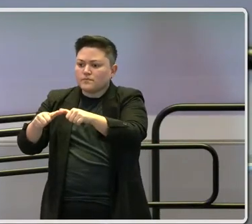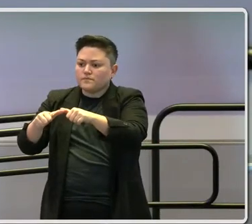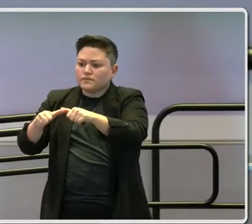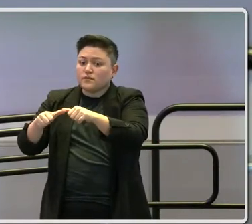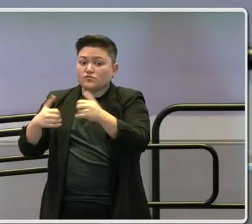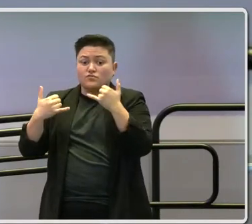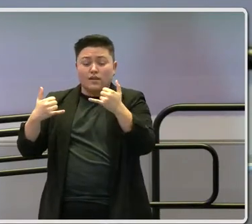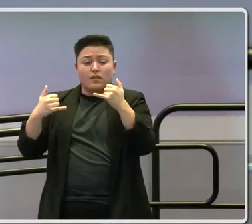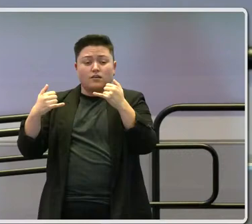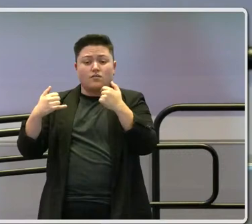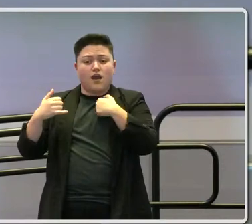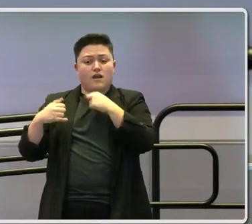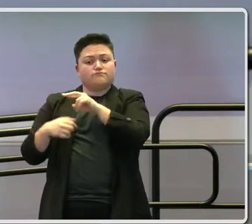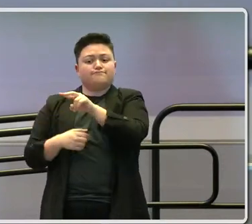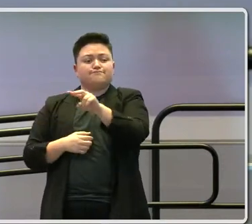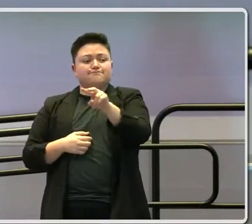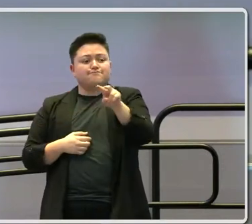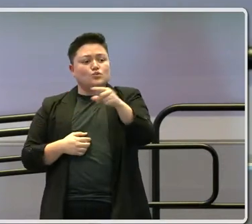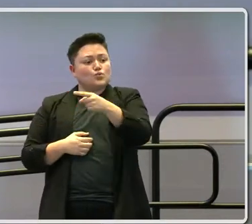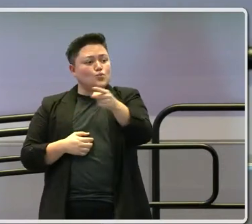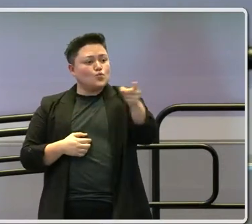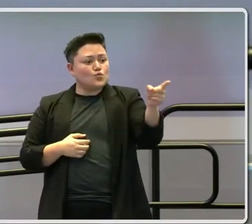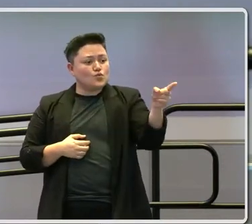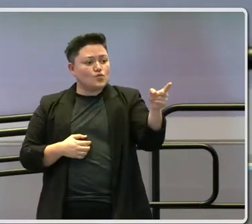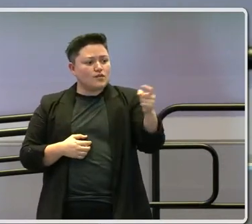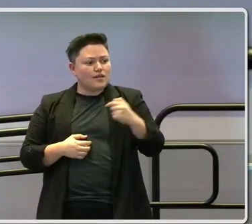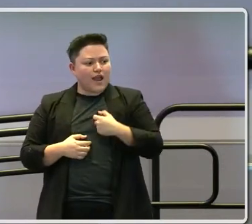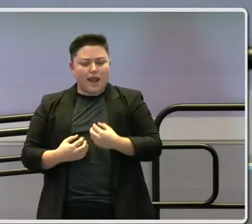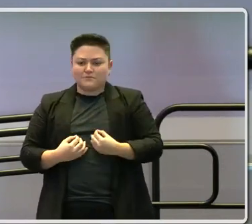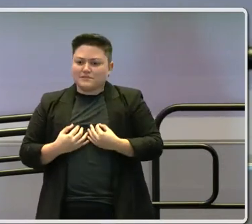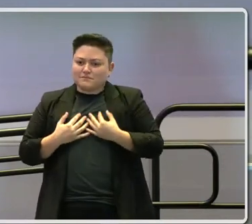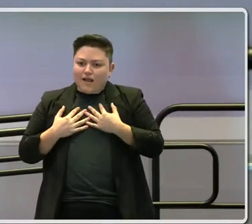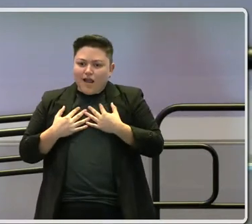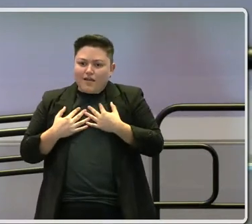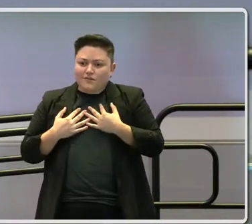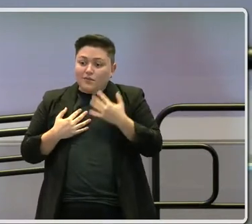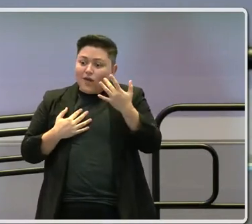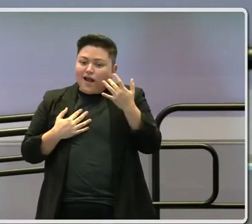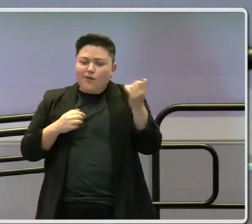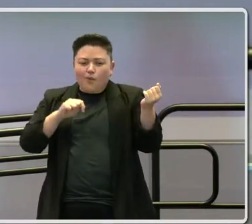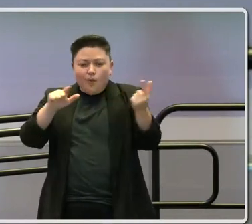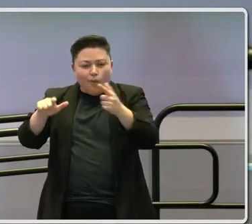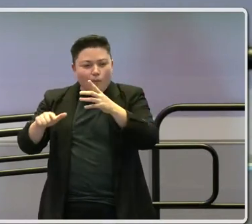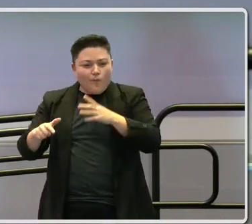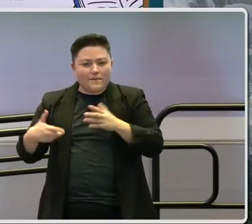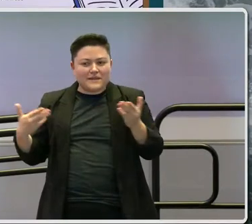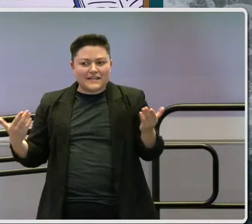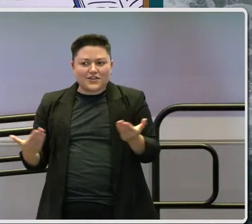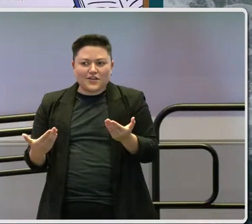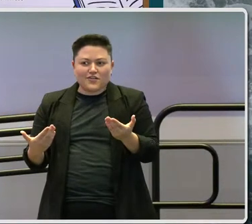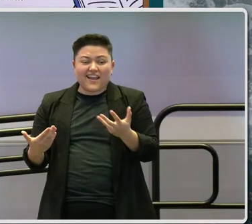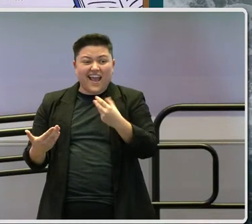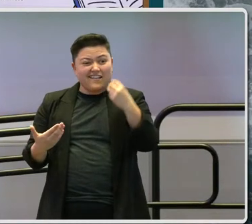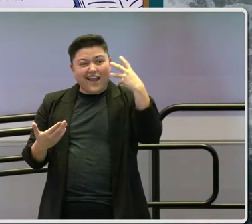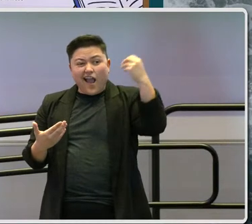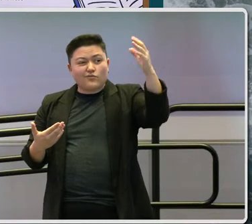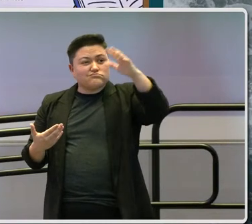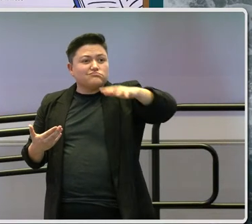out to all of you, I am inspired by all the women here today and out